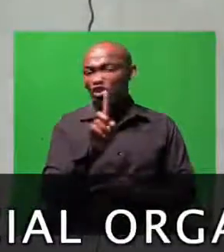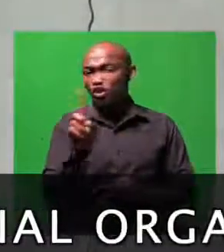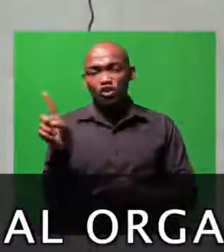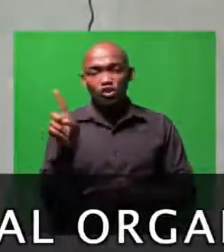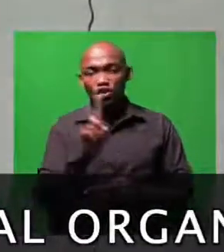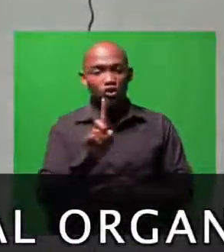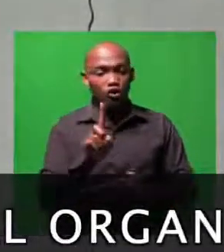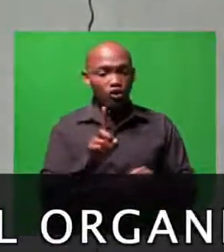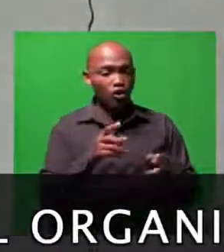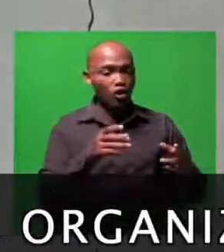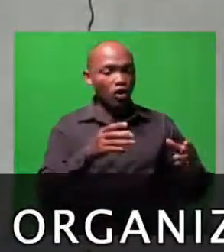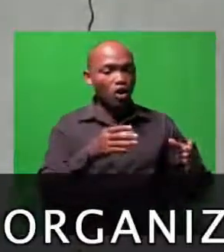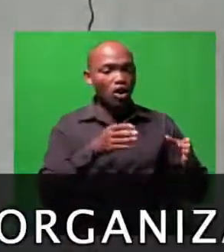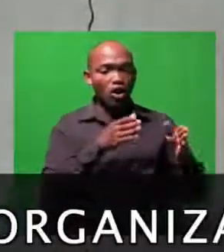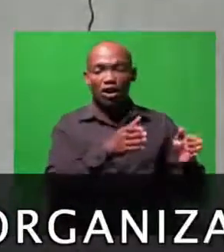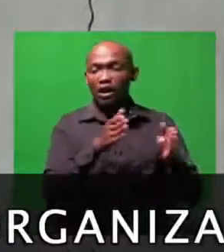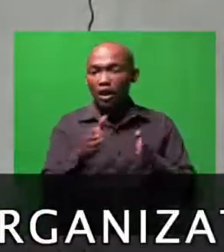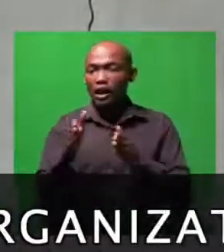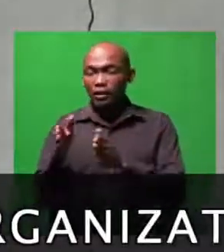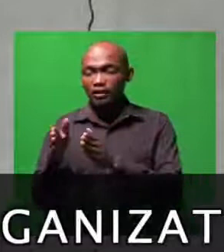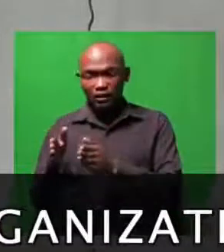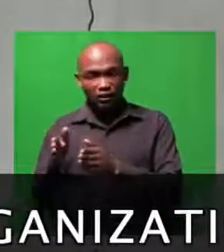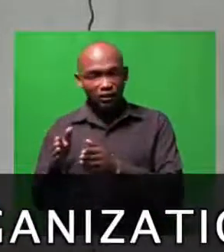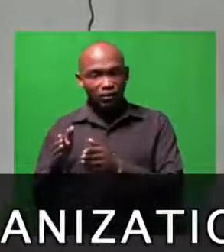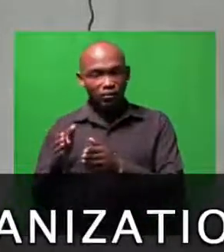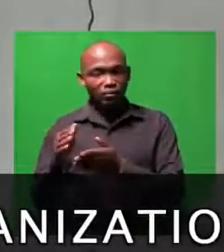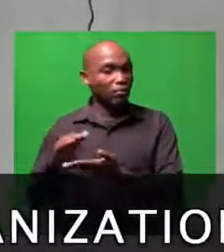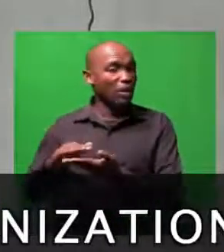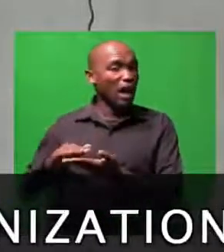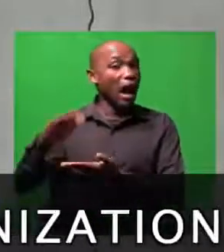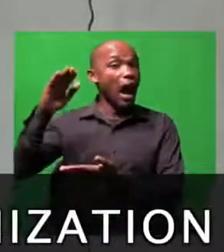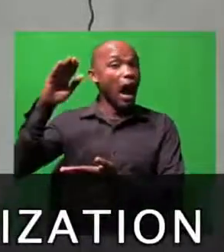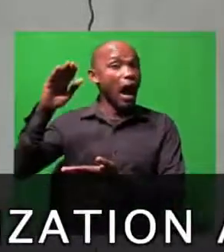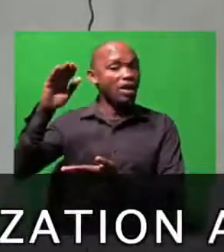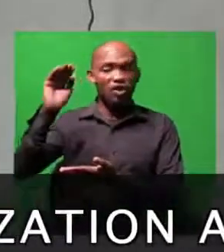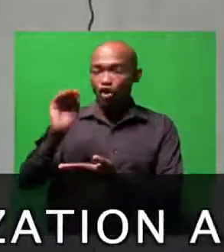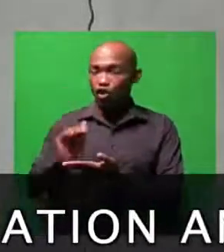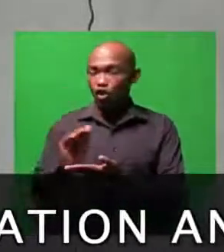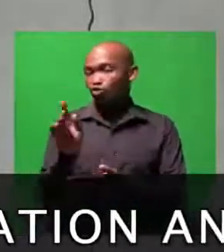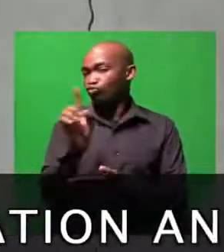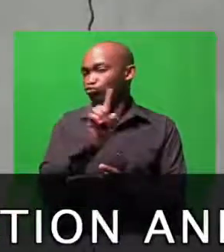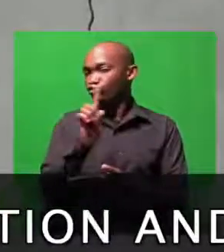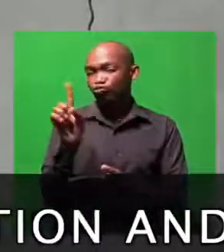There was no a class, a higher class.